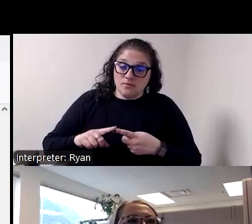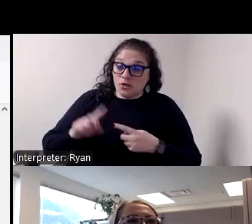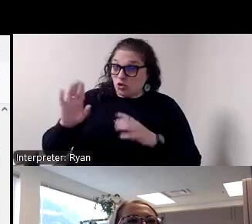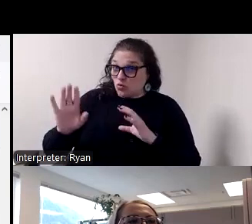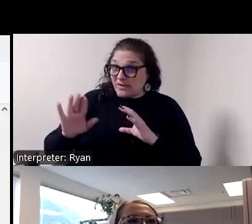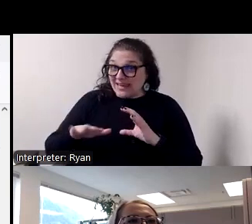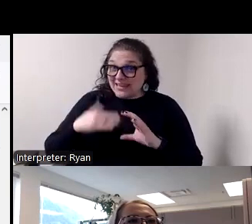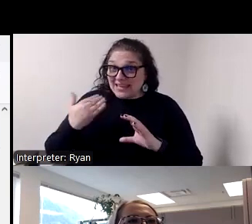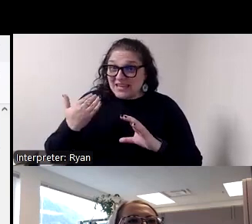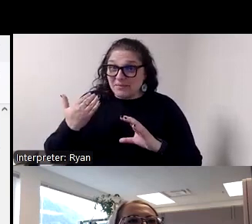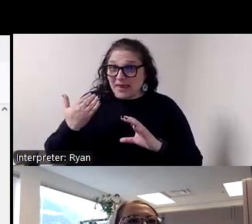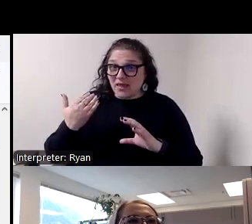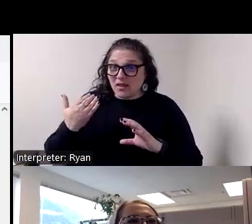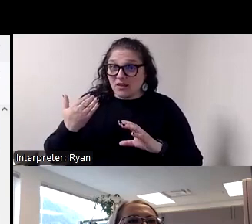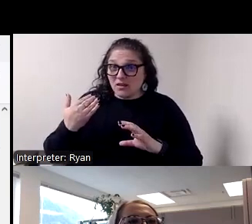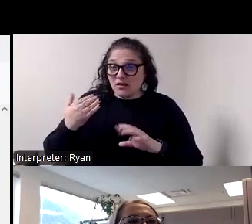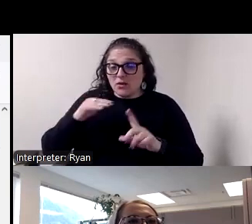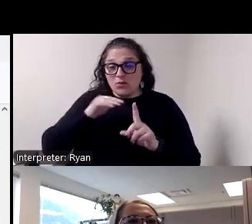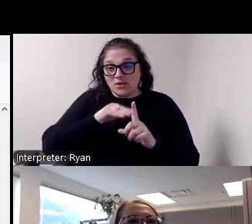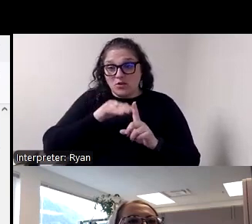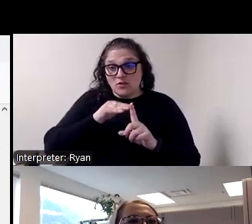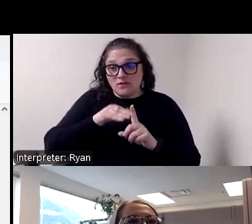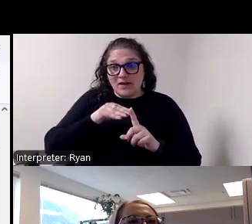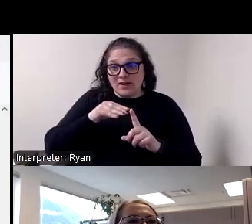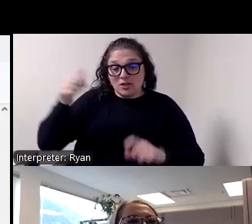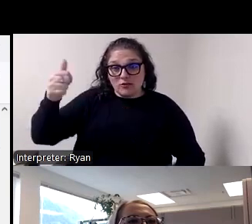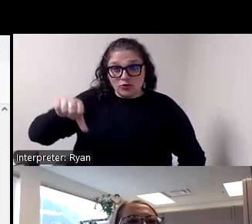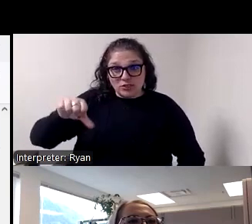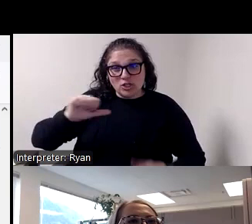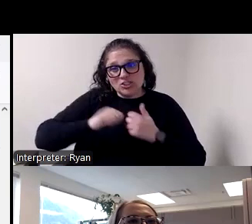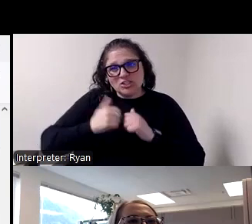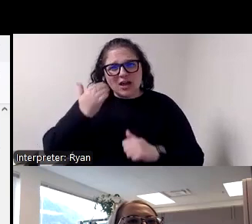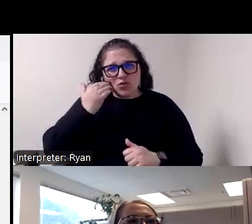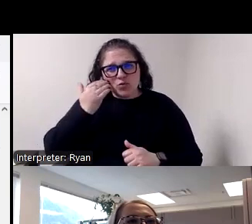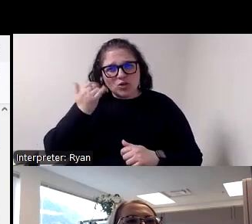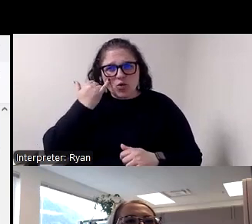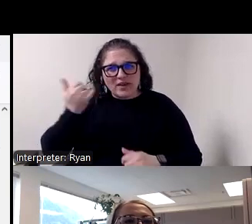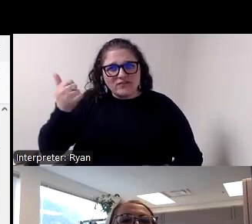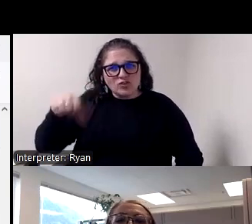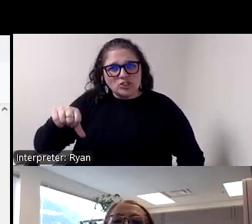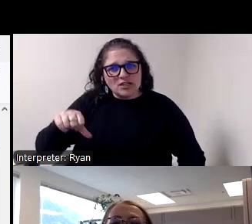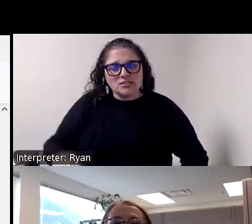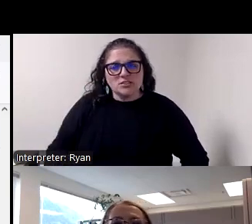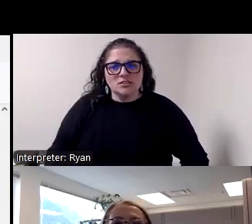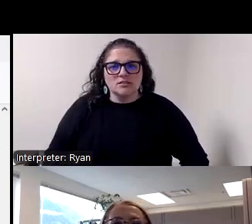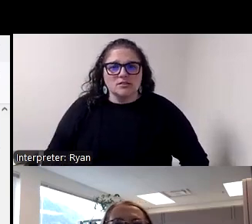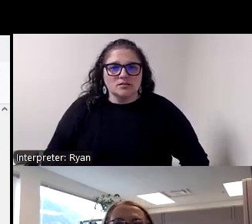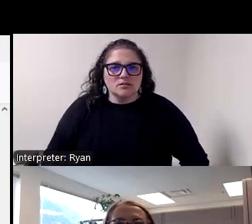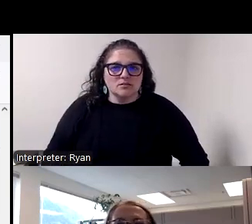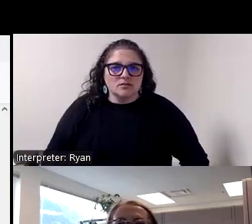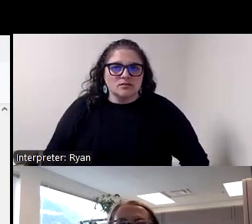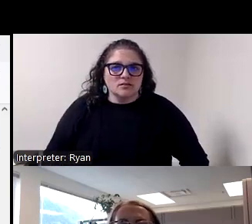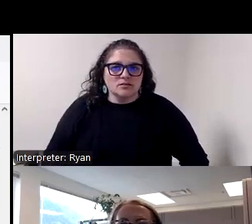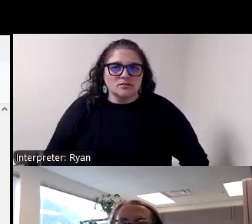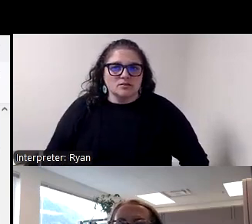email or something like that notifying us the rejection? How do we know we got to reject it? I can notify you